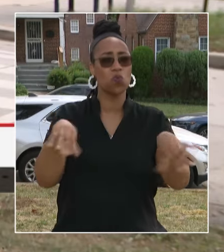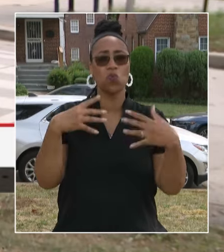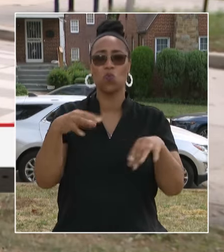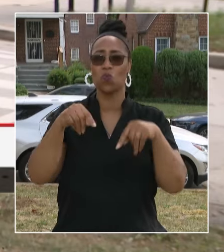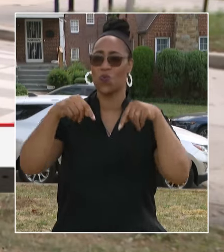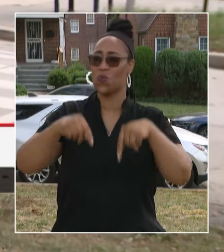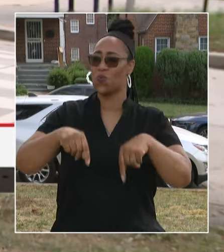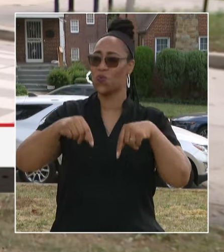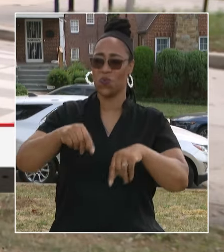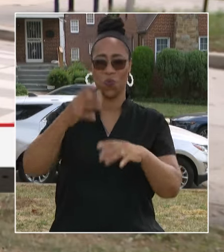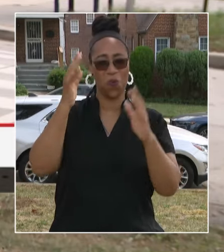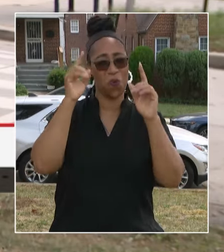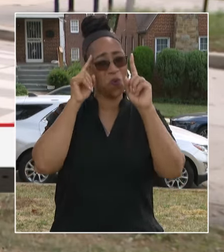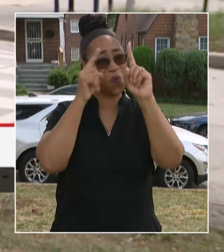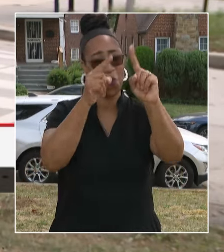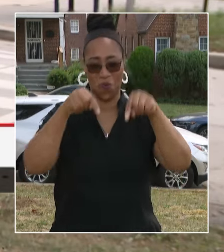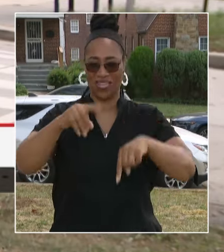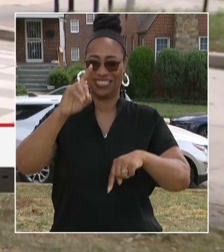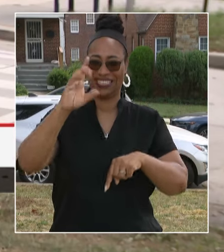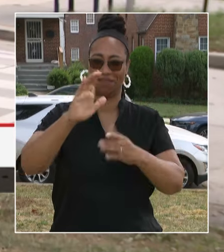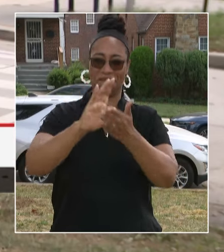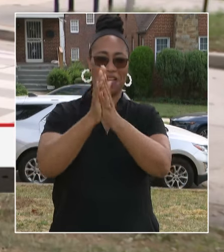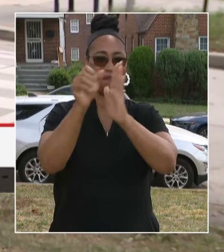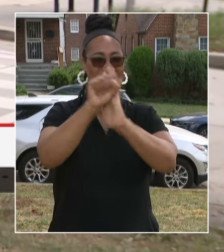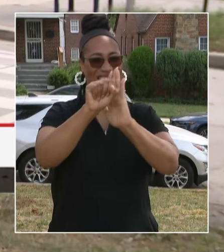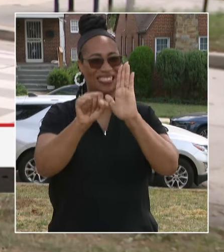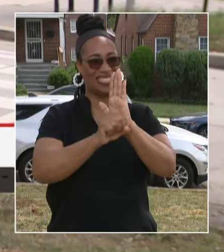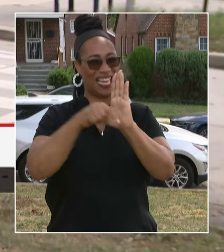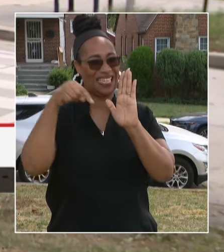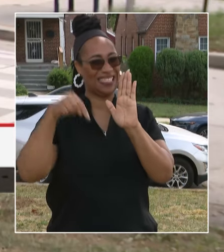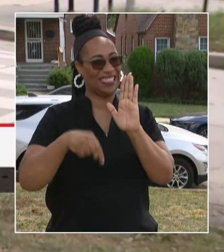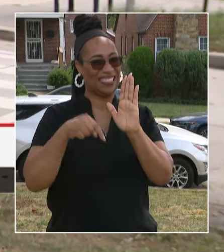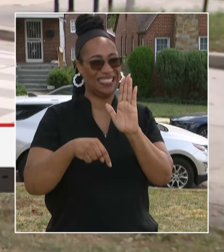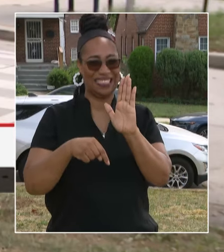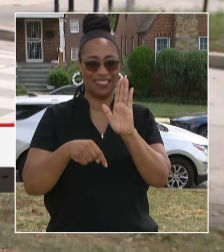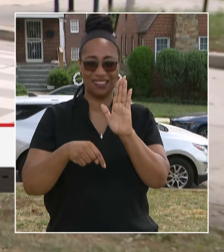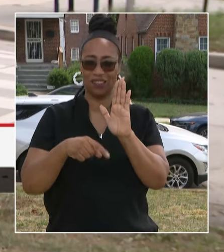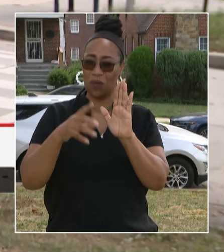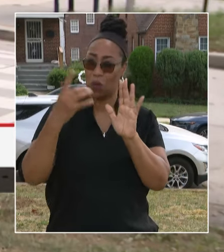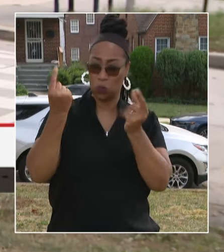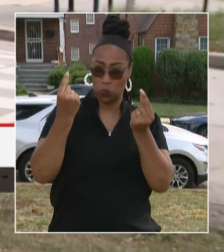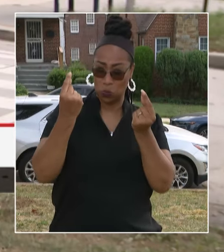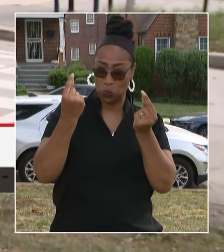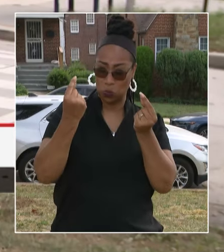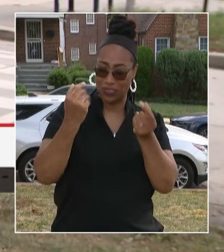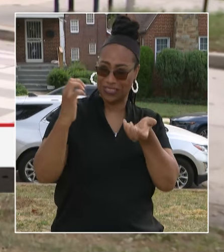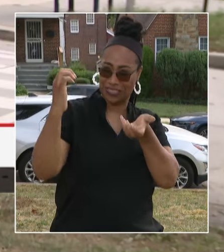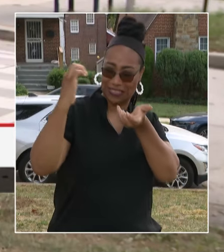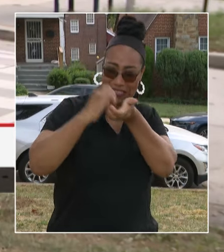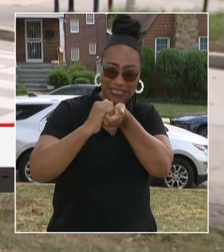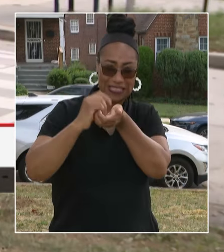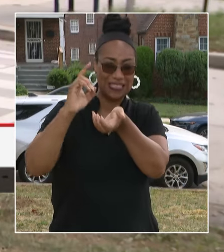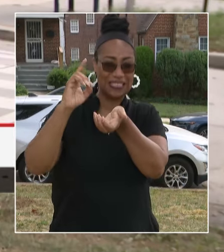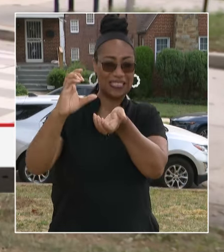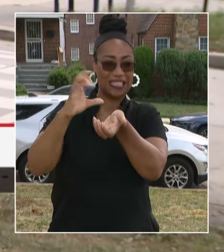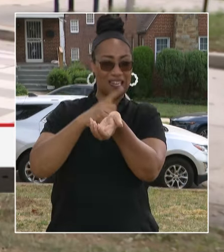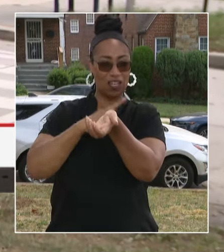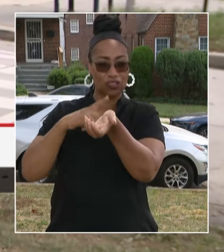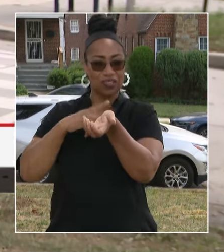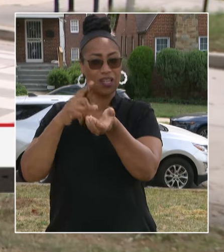with the Council of the District of Columbia, work with the Attorney General, work with our Congresswoman to make sure we're